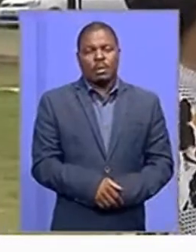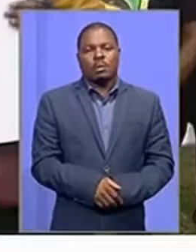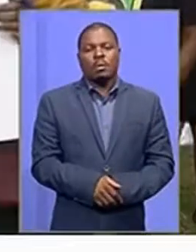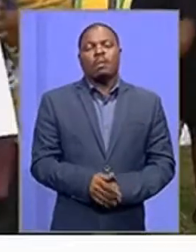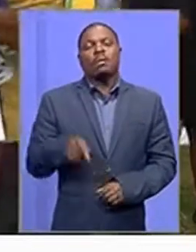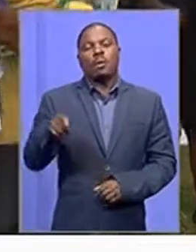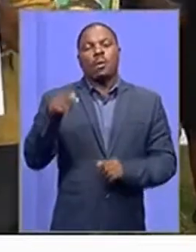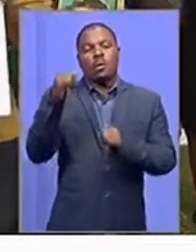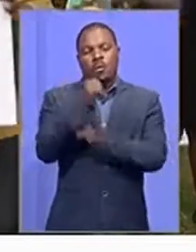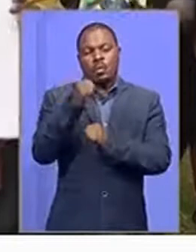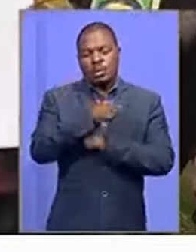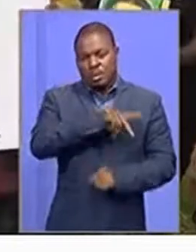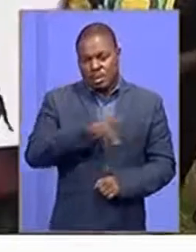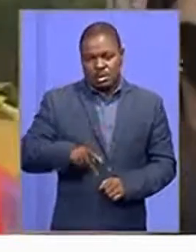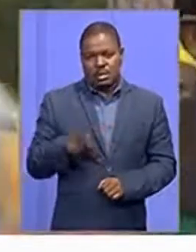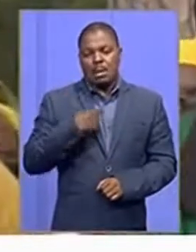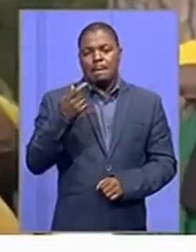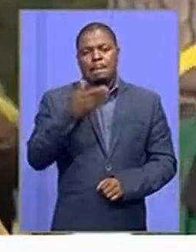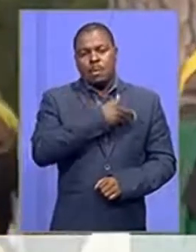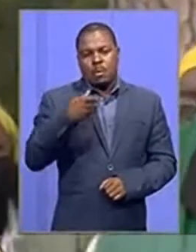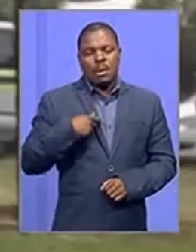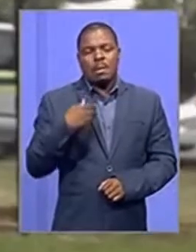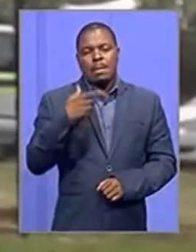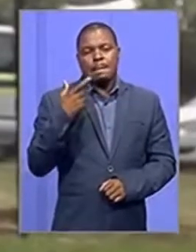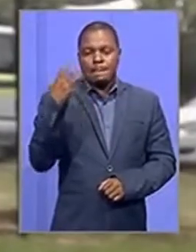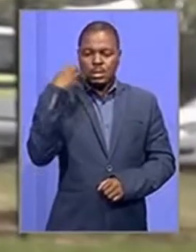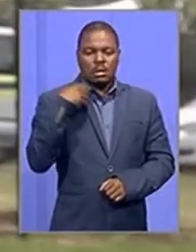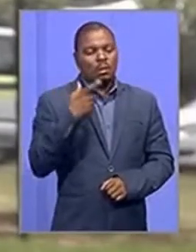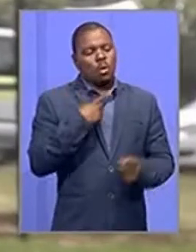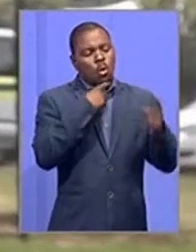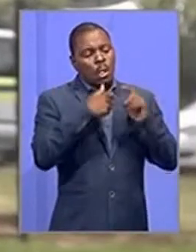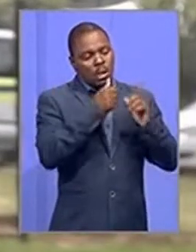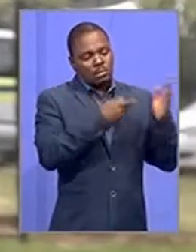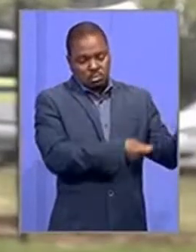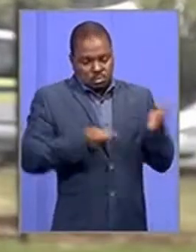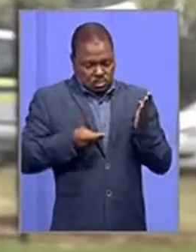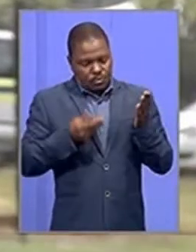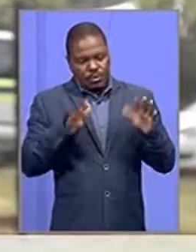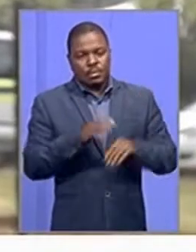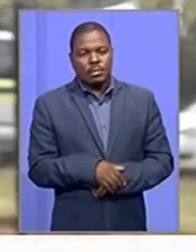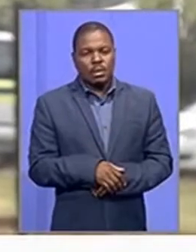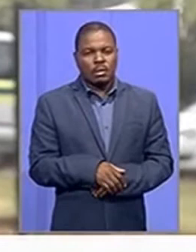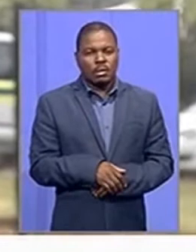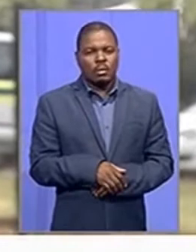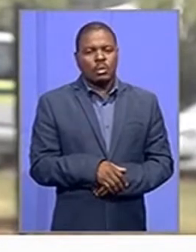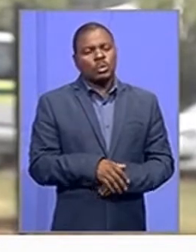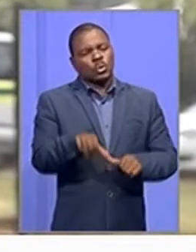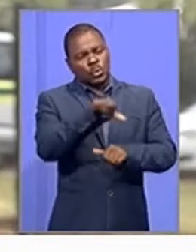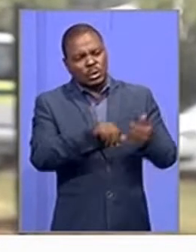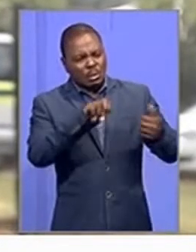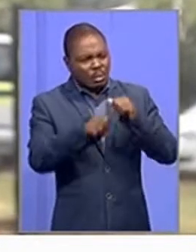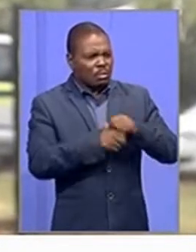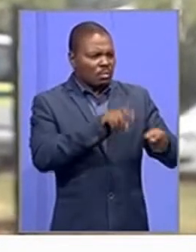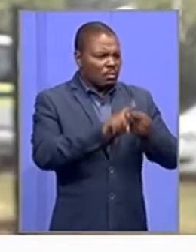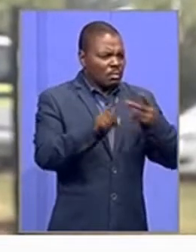ya mopresidente le amohetse lengolo la basadi la ditseko. All these social ills that women